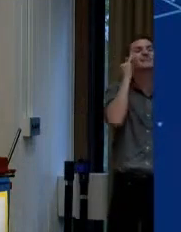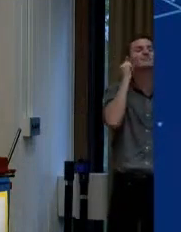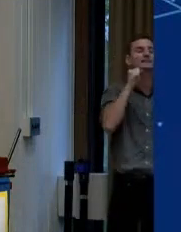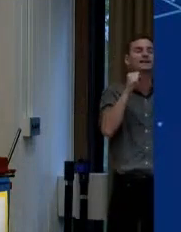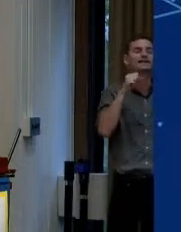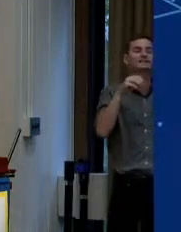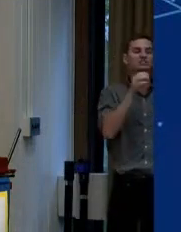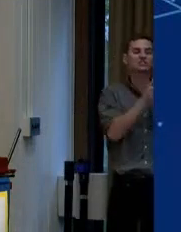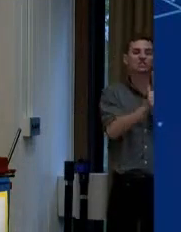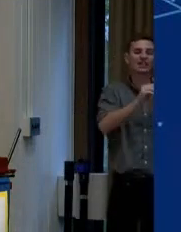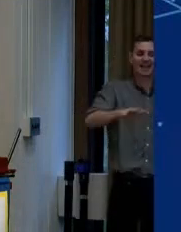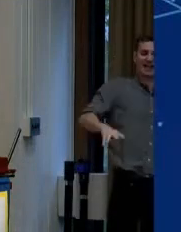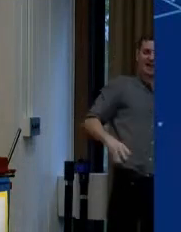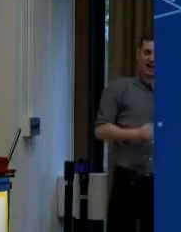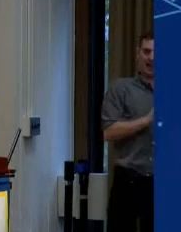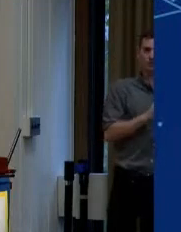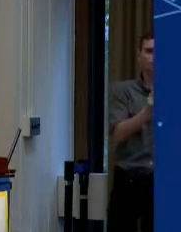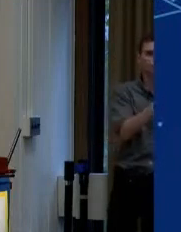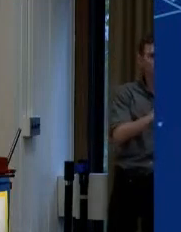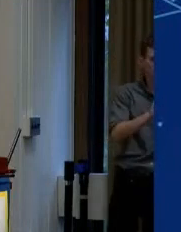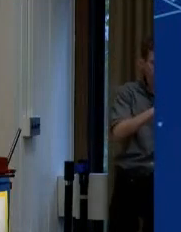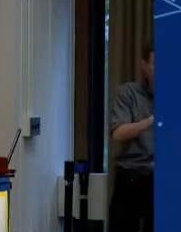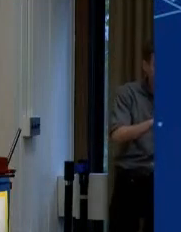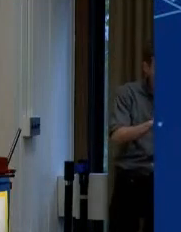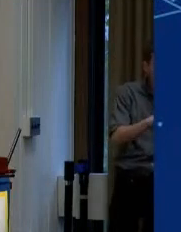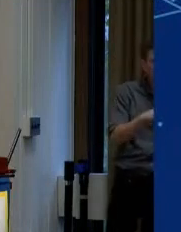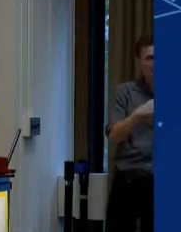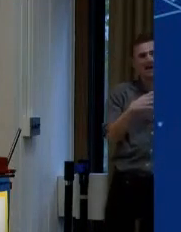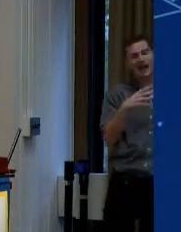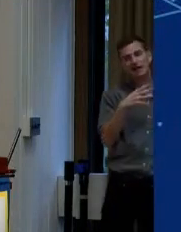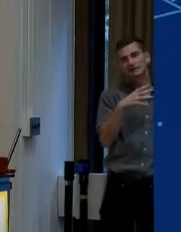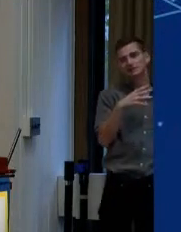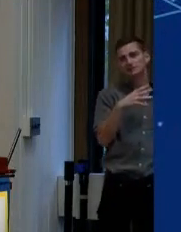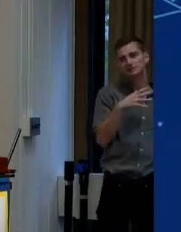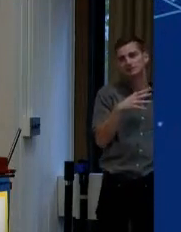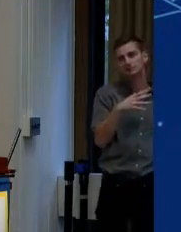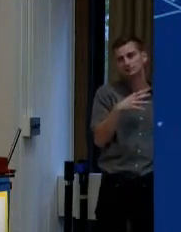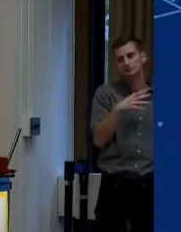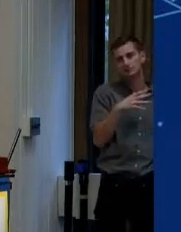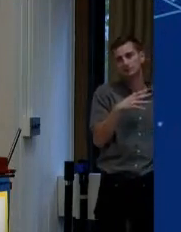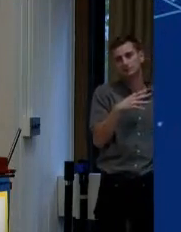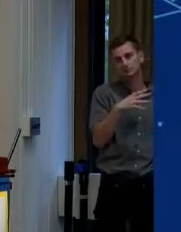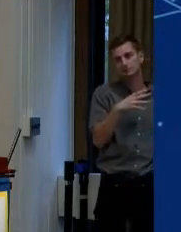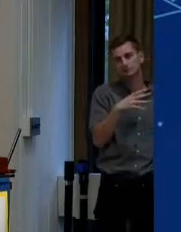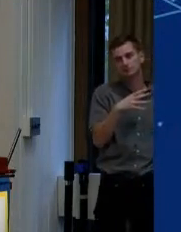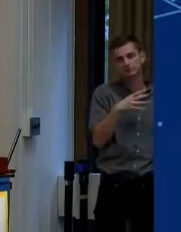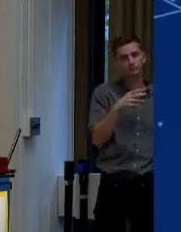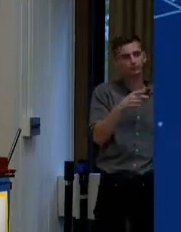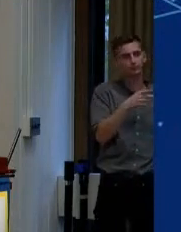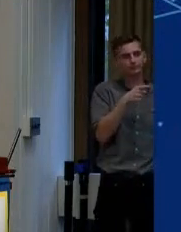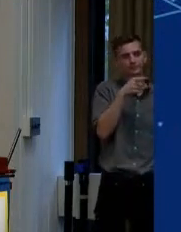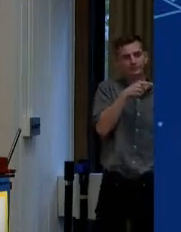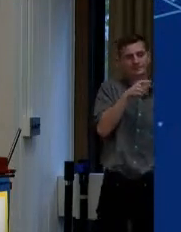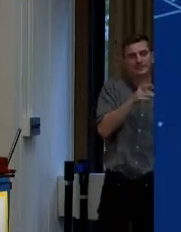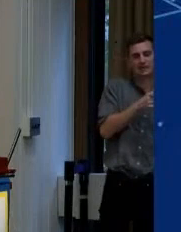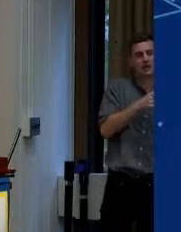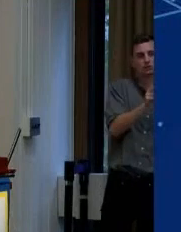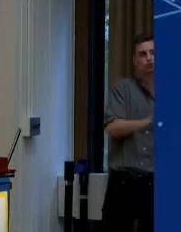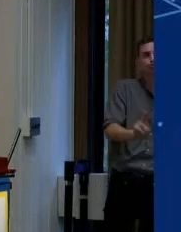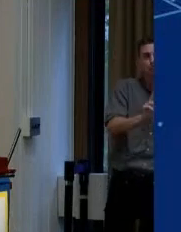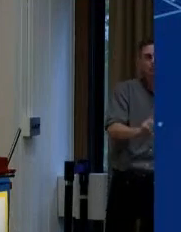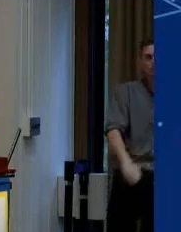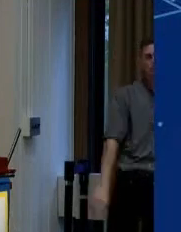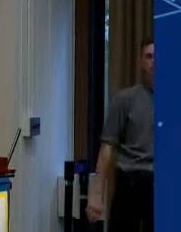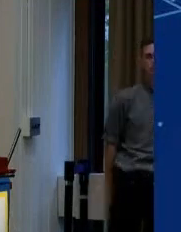toolbox, that you're able to get a little bit more out of these emerging technologies. So the first